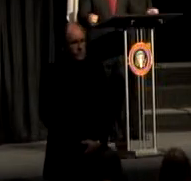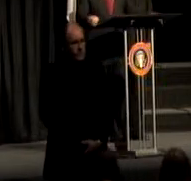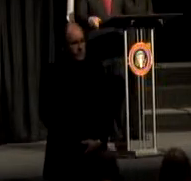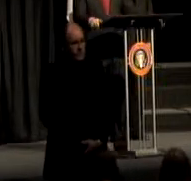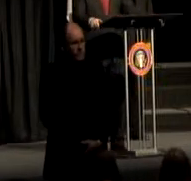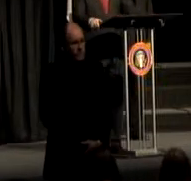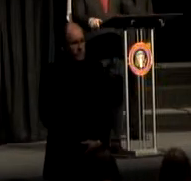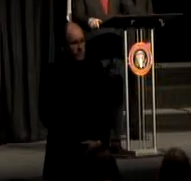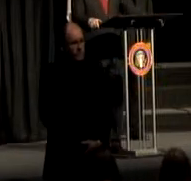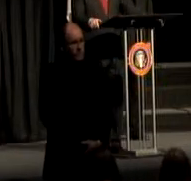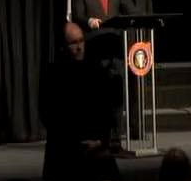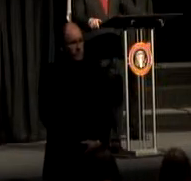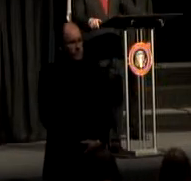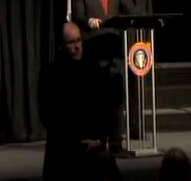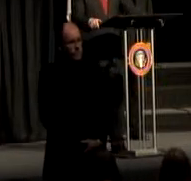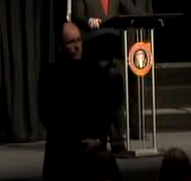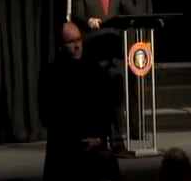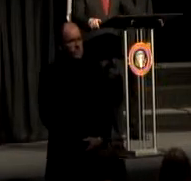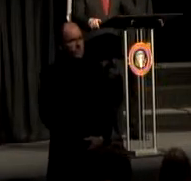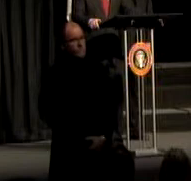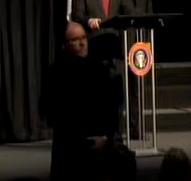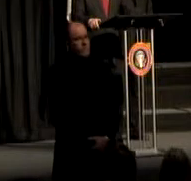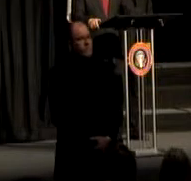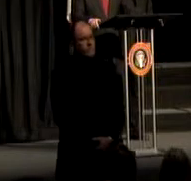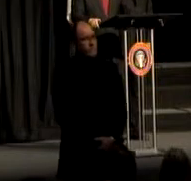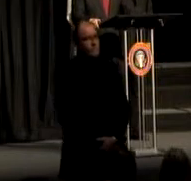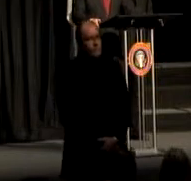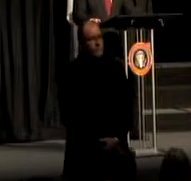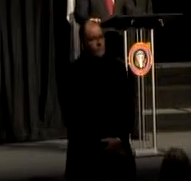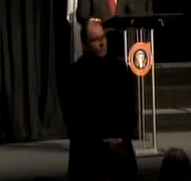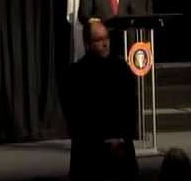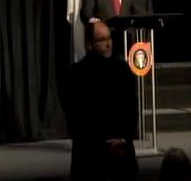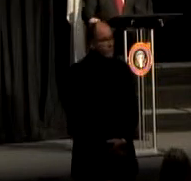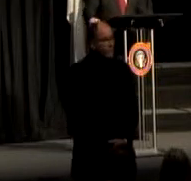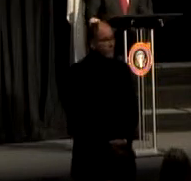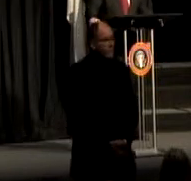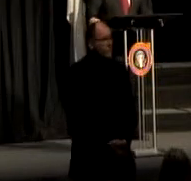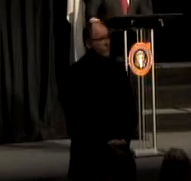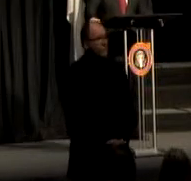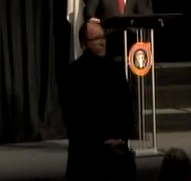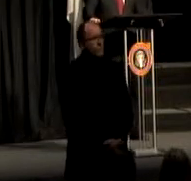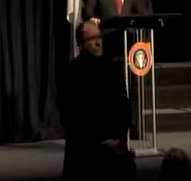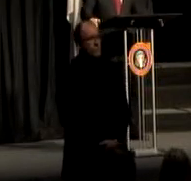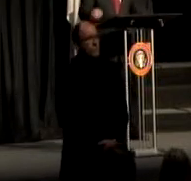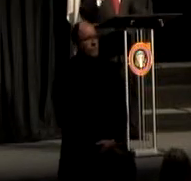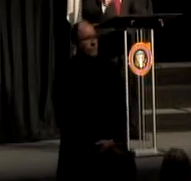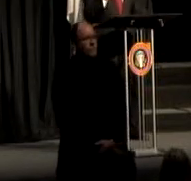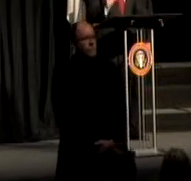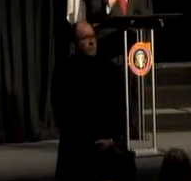fulfill his will. And the third is security. Knowing that everything will be all right.